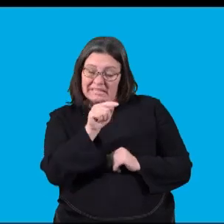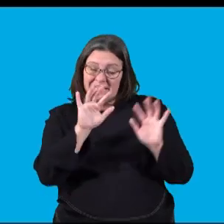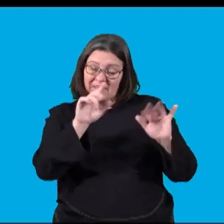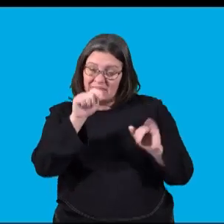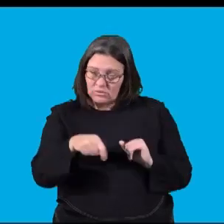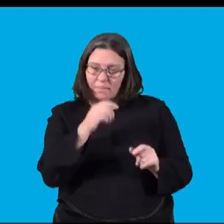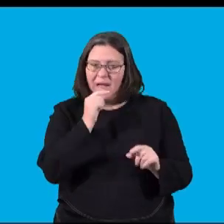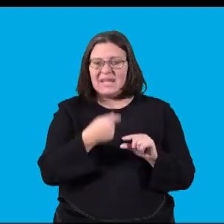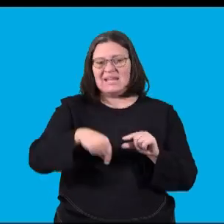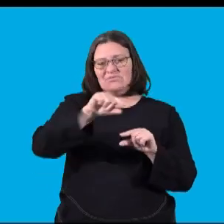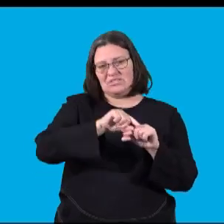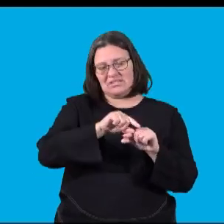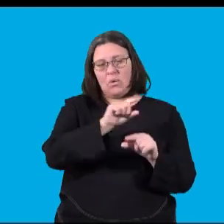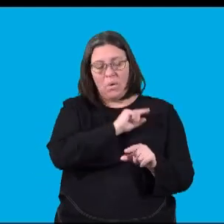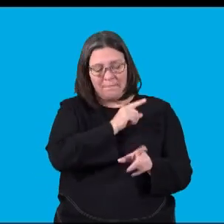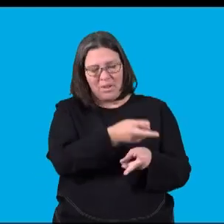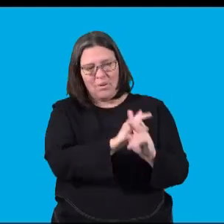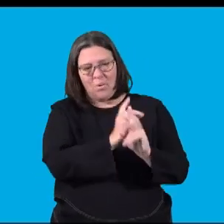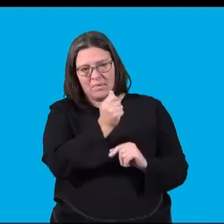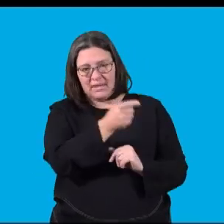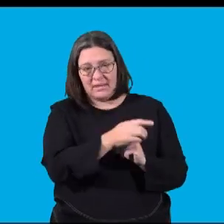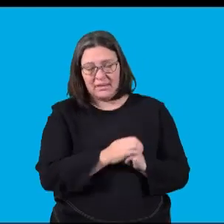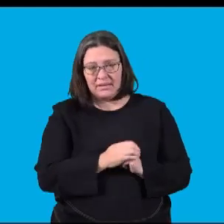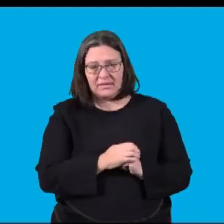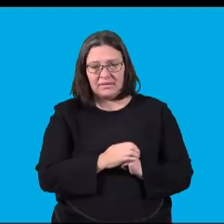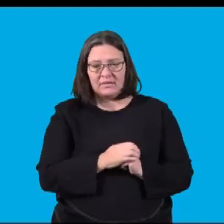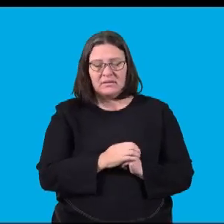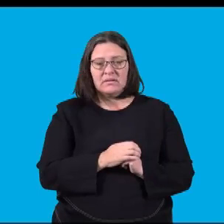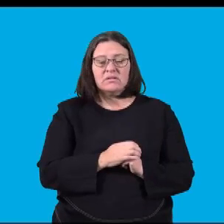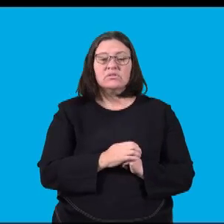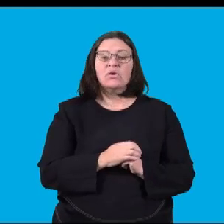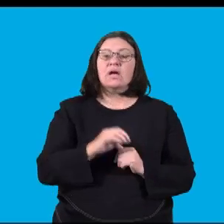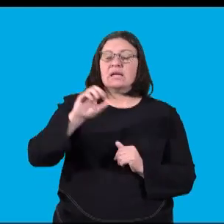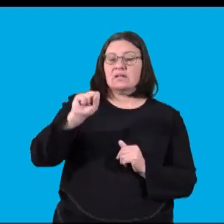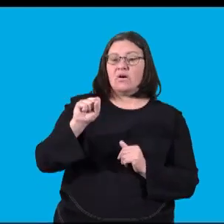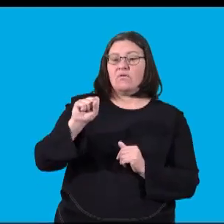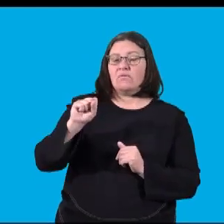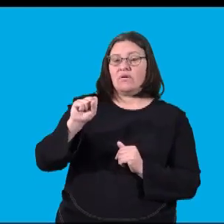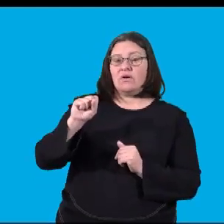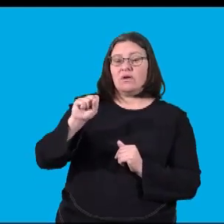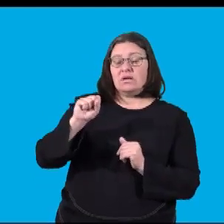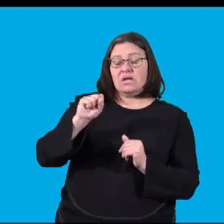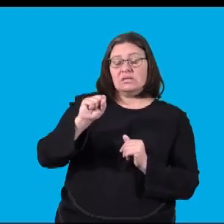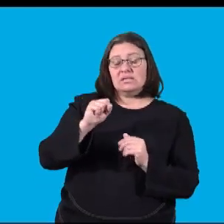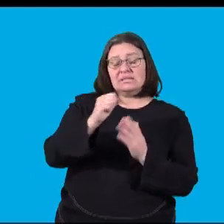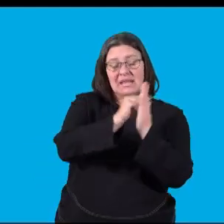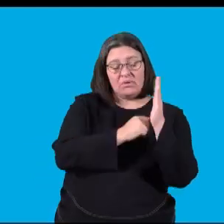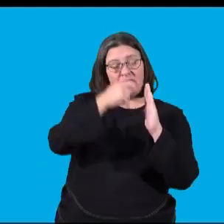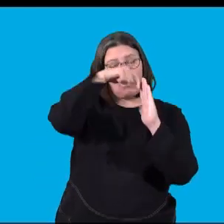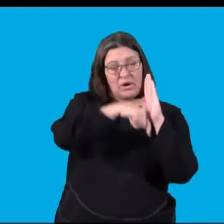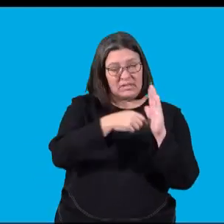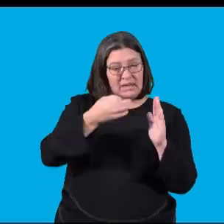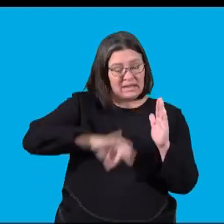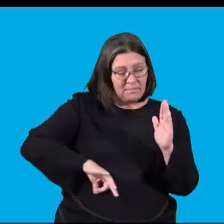my interest on loan. So when I come to my statement of comprehensive income, I am now going to record